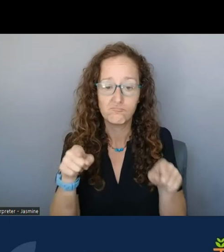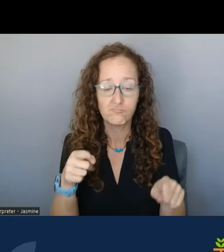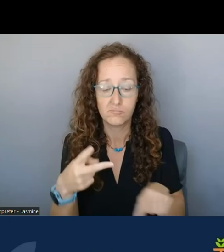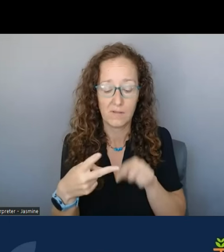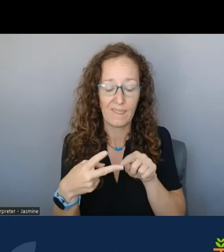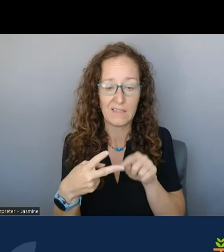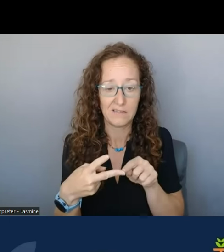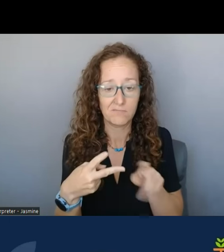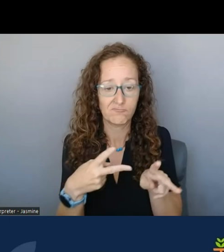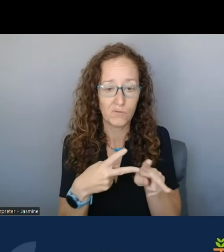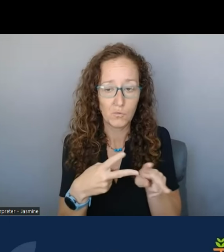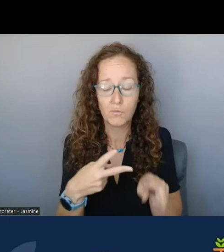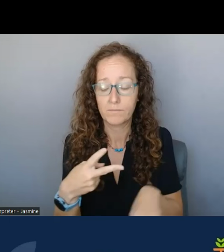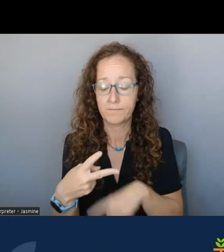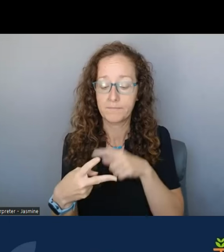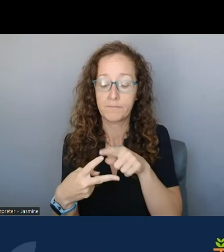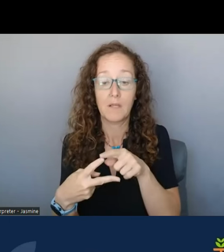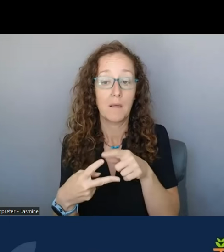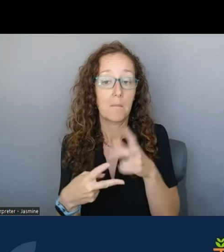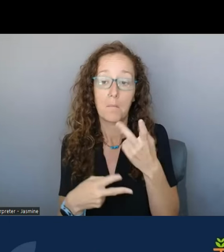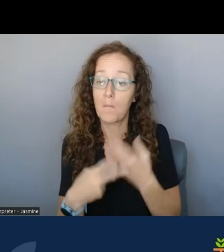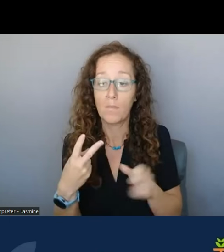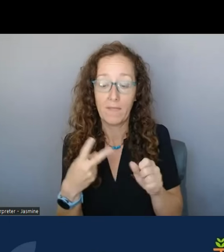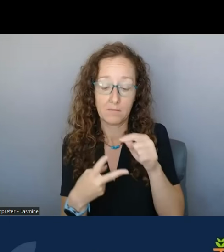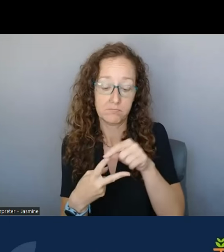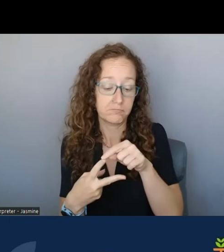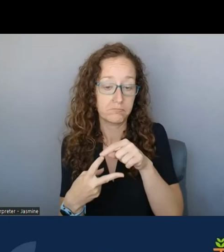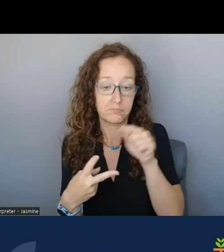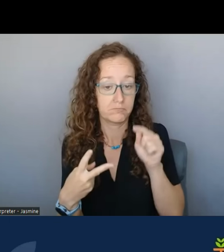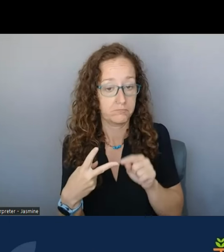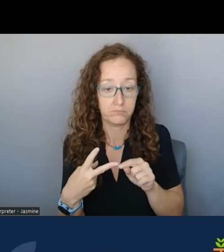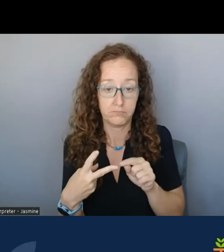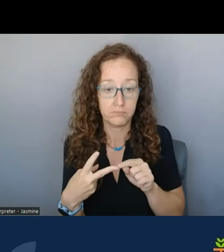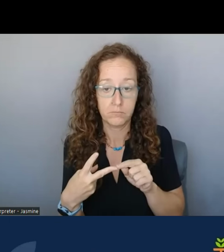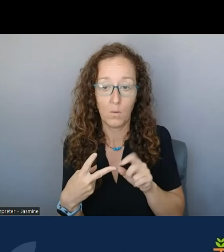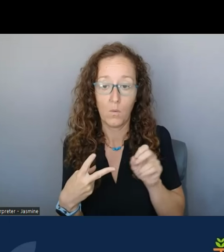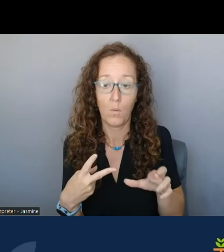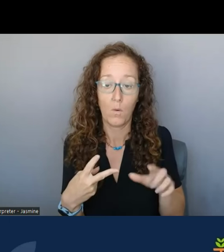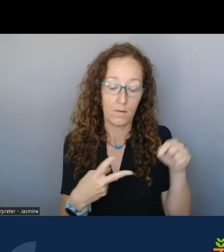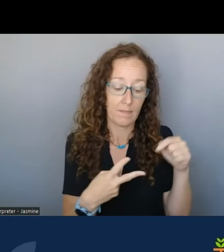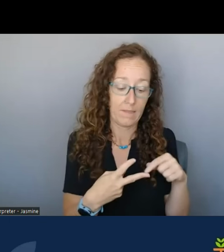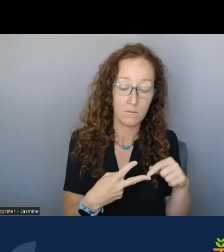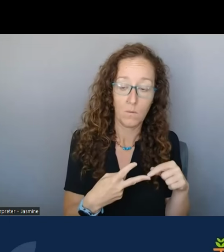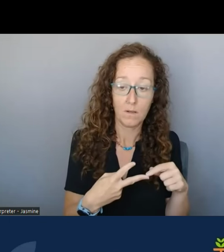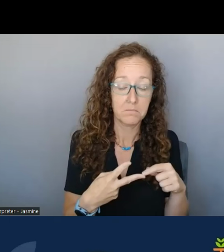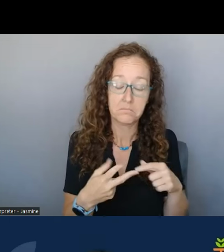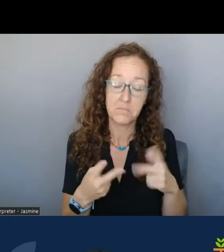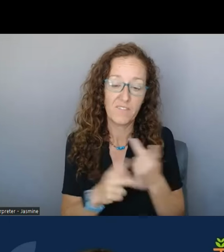route or your Medicare health plan route. It's just about determining what's right for you.